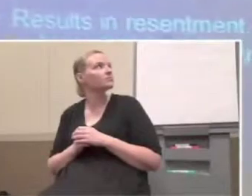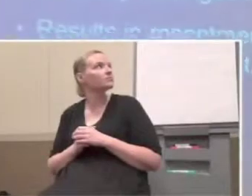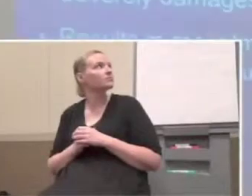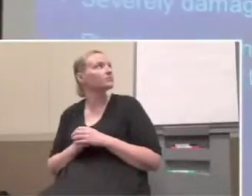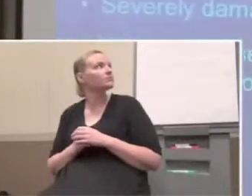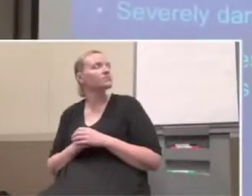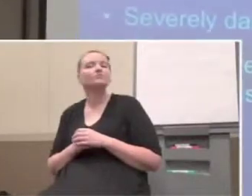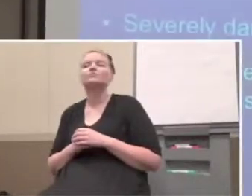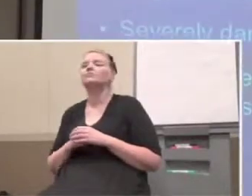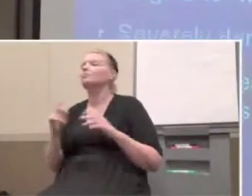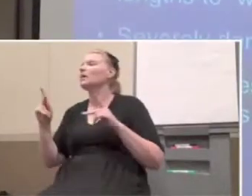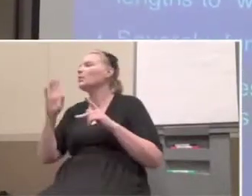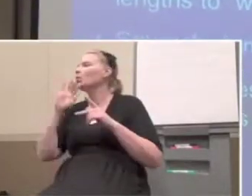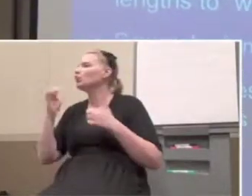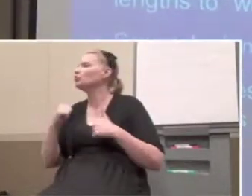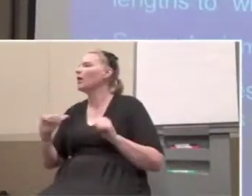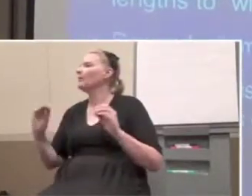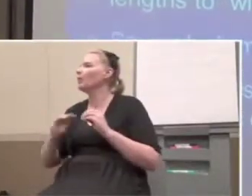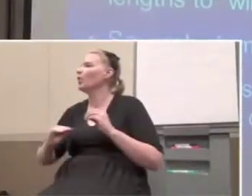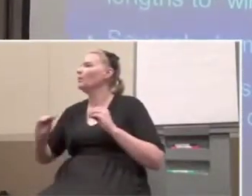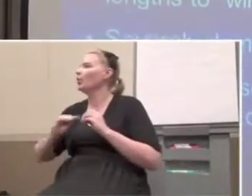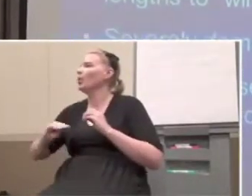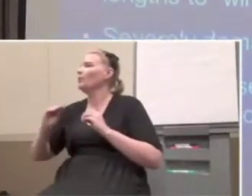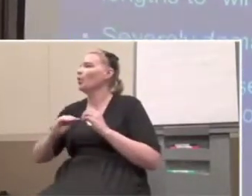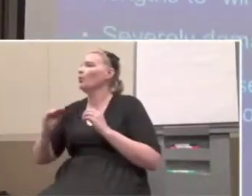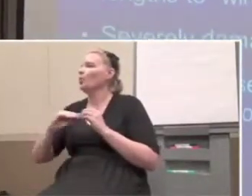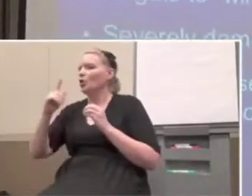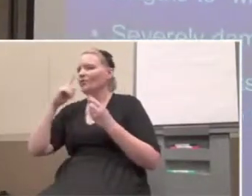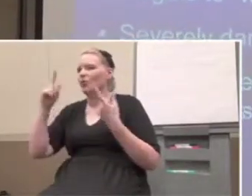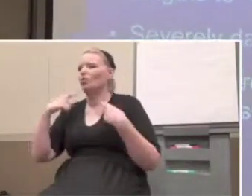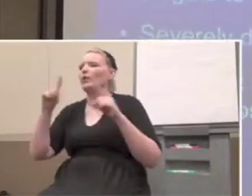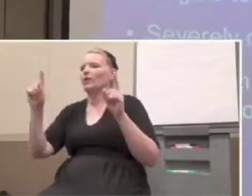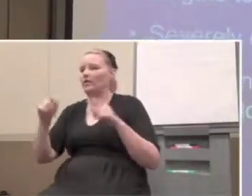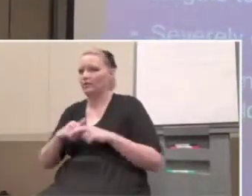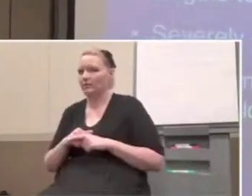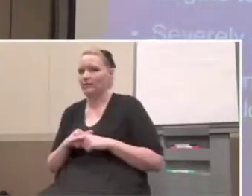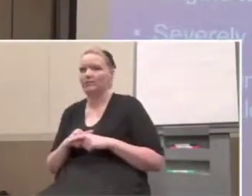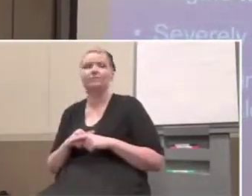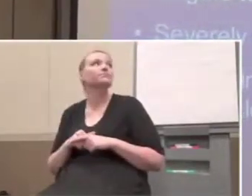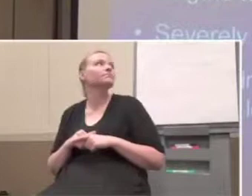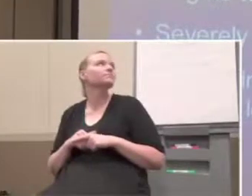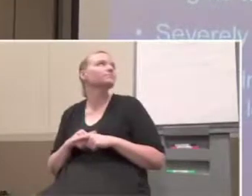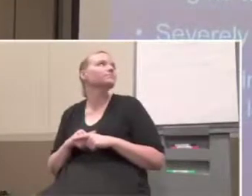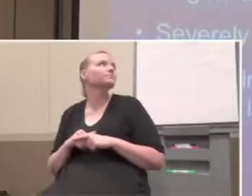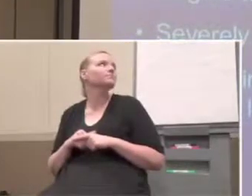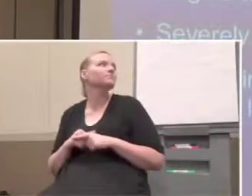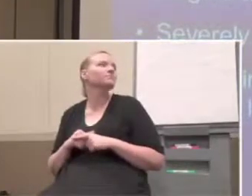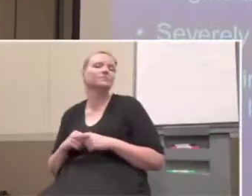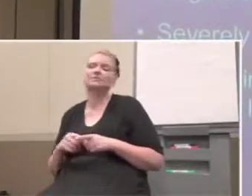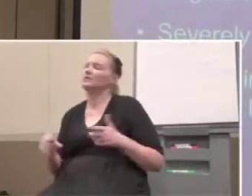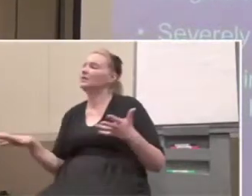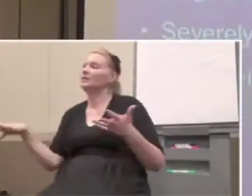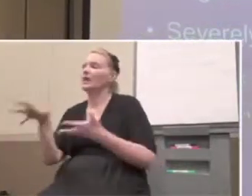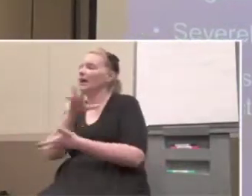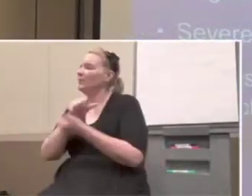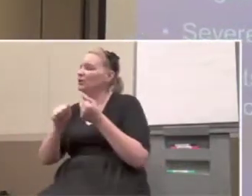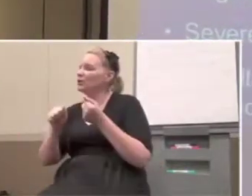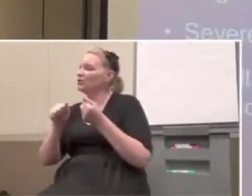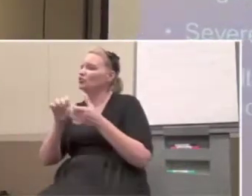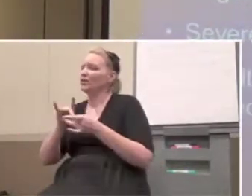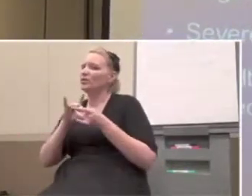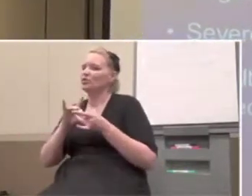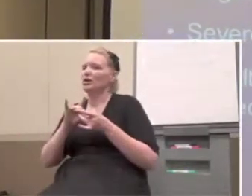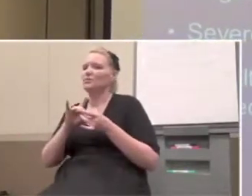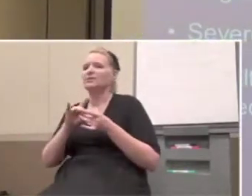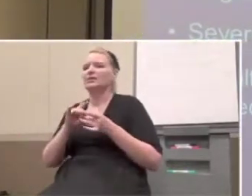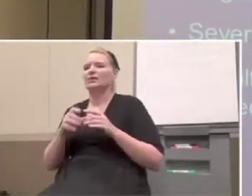win because dominance is your goal, right? And it severely damages the relationship and you end up with a belly full of resentment, which